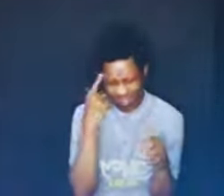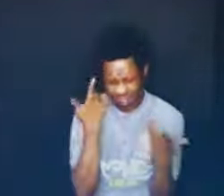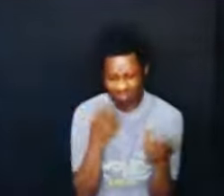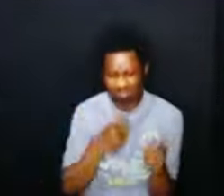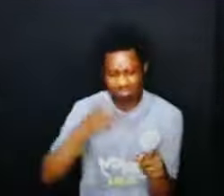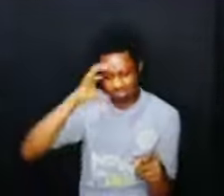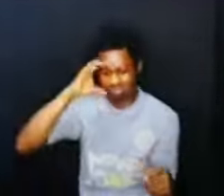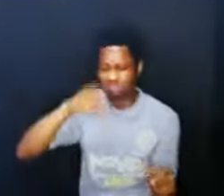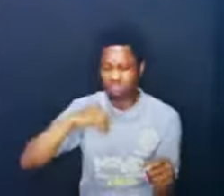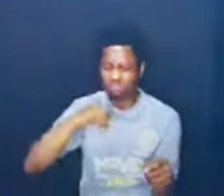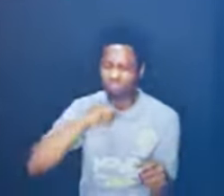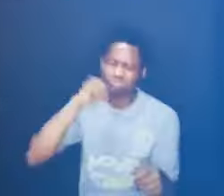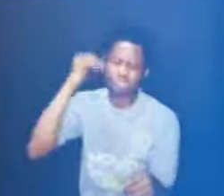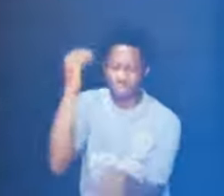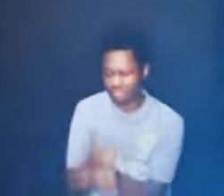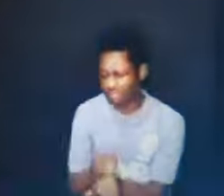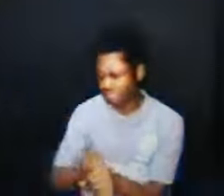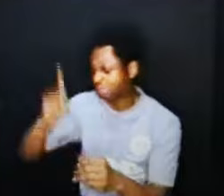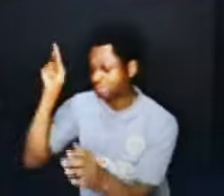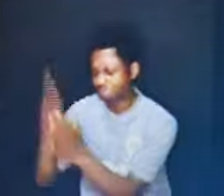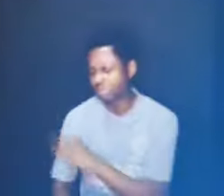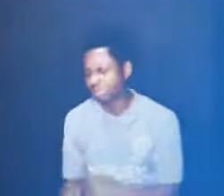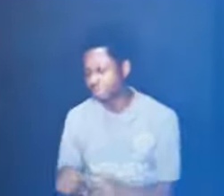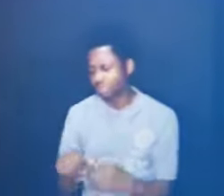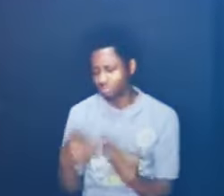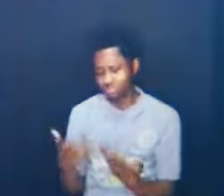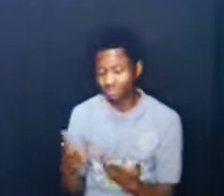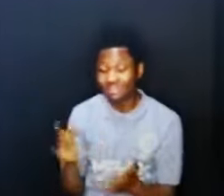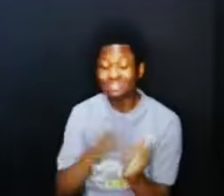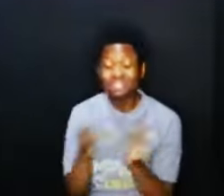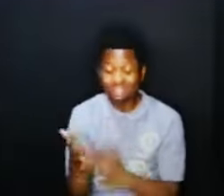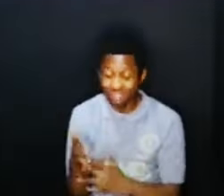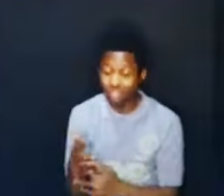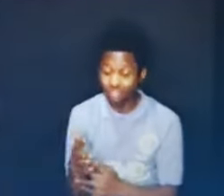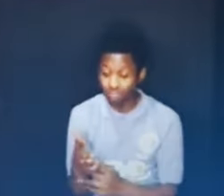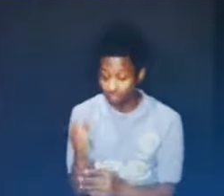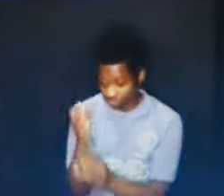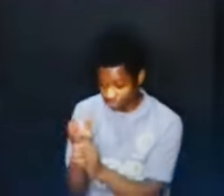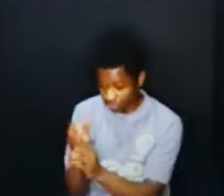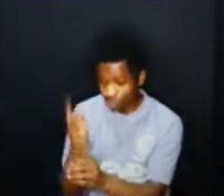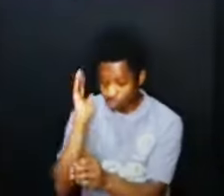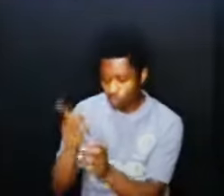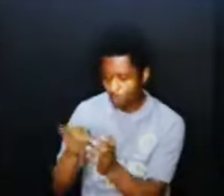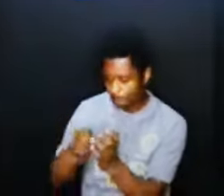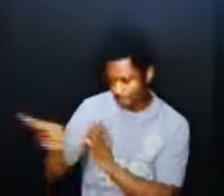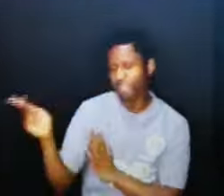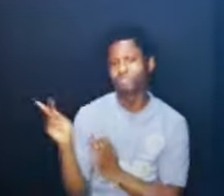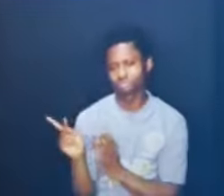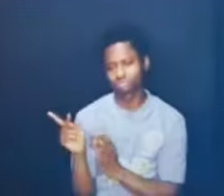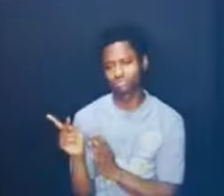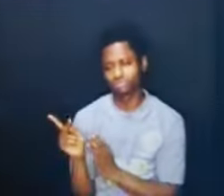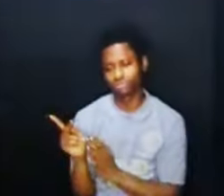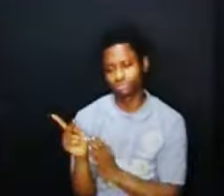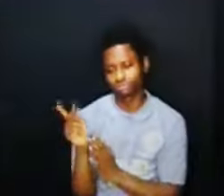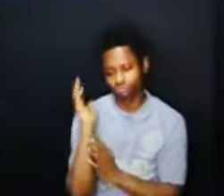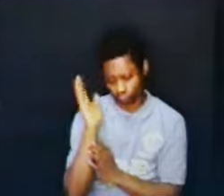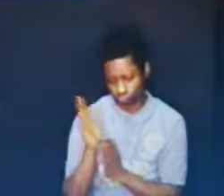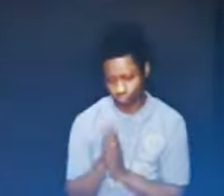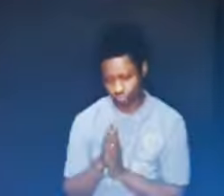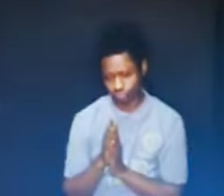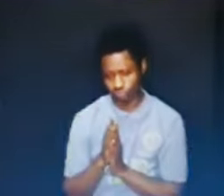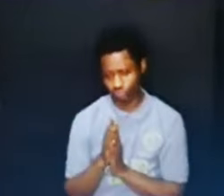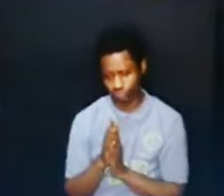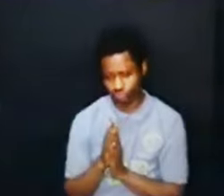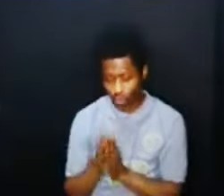pay. Many now say, "Wey onunti anameye shonguye sanse Jesus say, 'Hey, ubetia.'" So let's pay attention to the sermon on